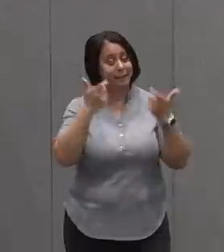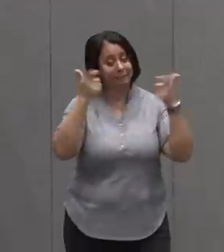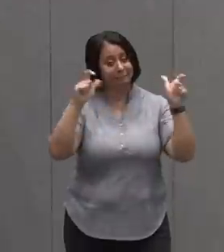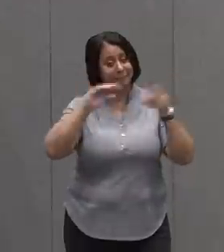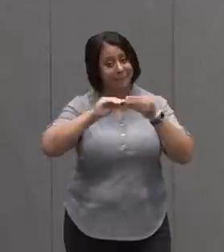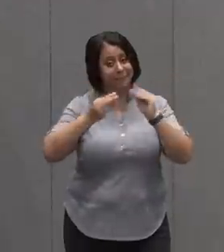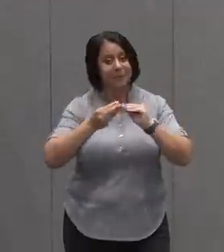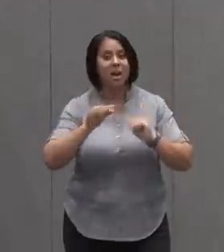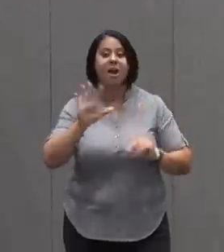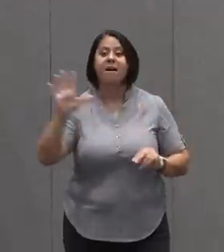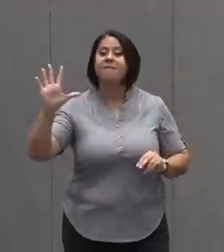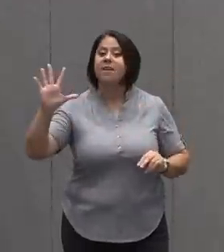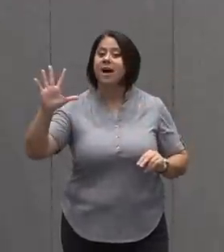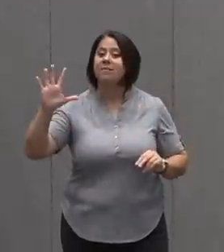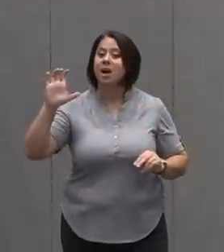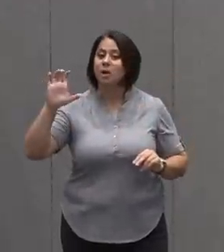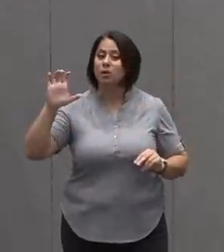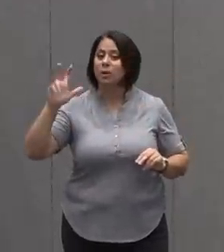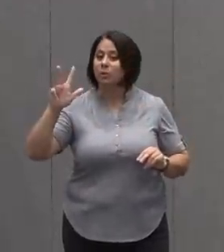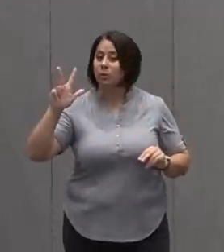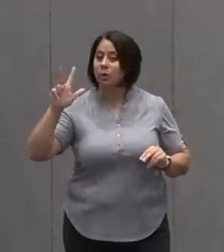see.